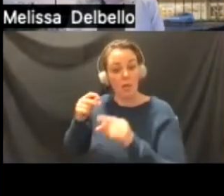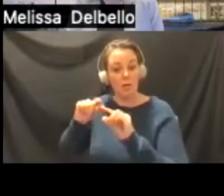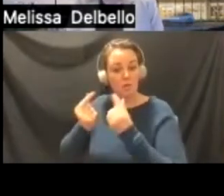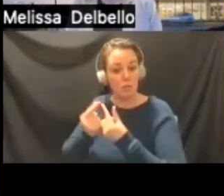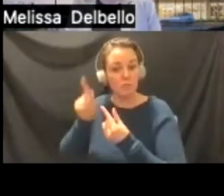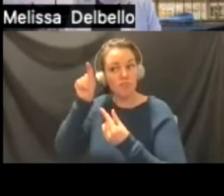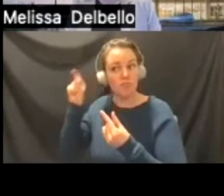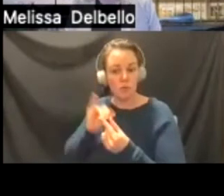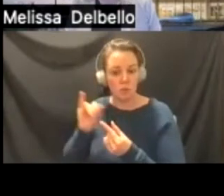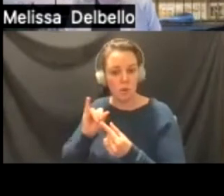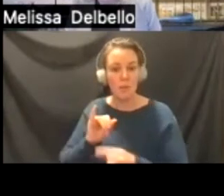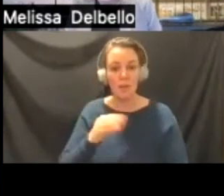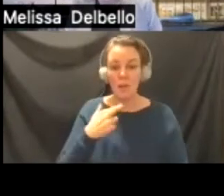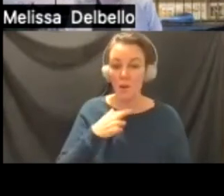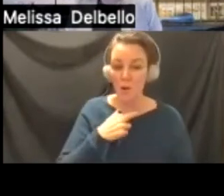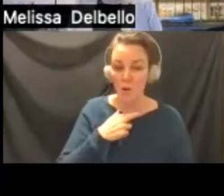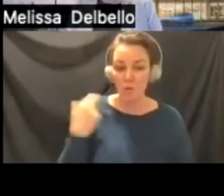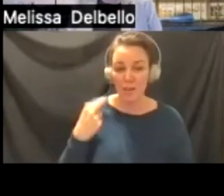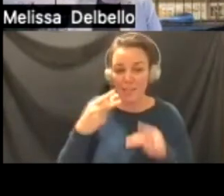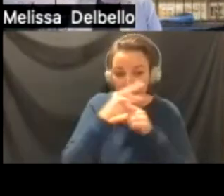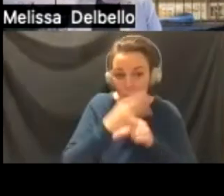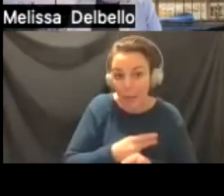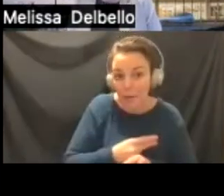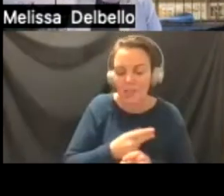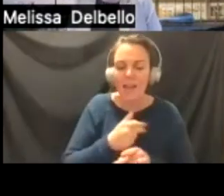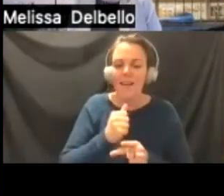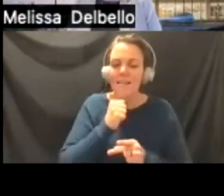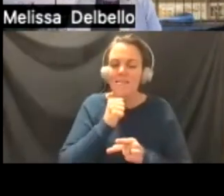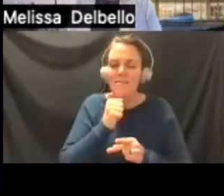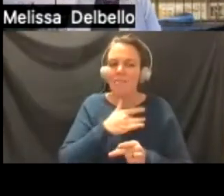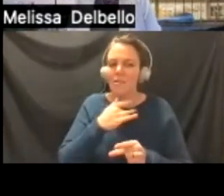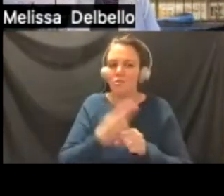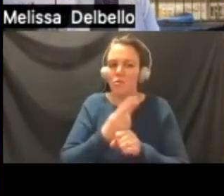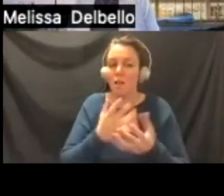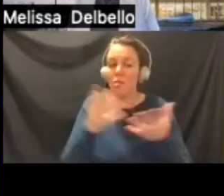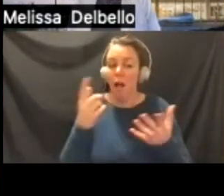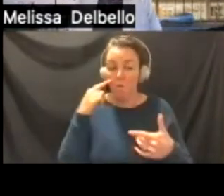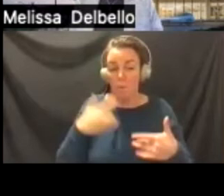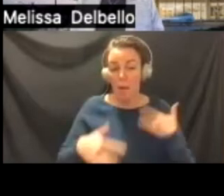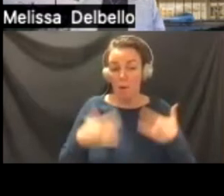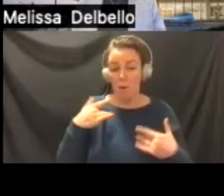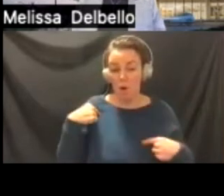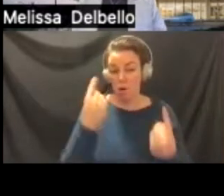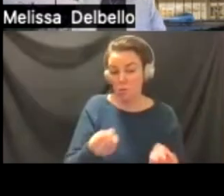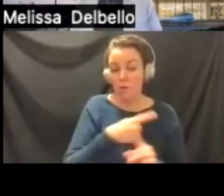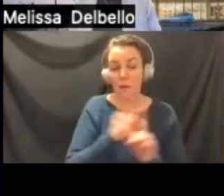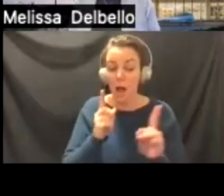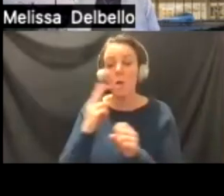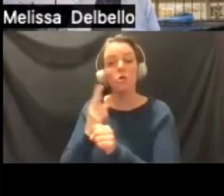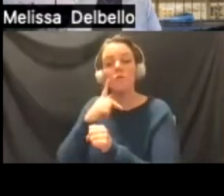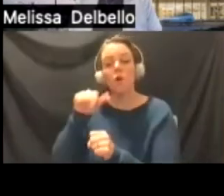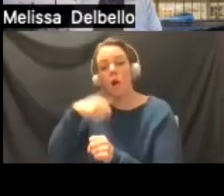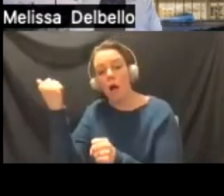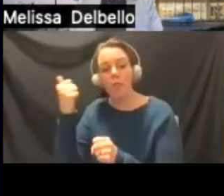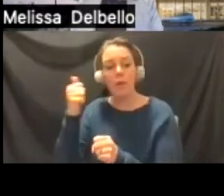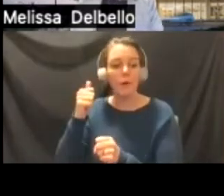again, is not something we've used a lot in bipolar disorder, but is something that has been used in other